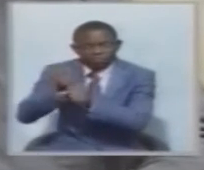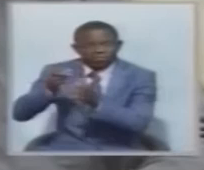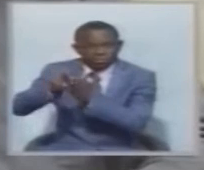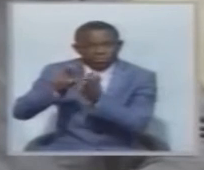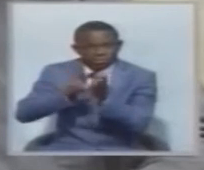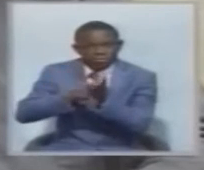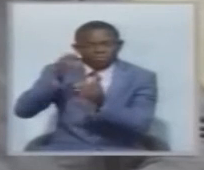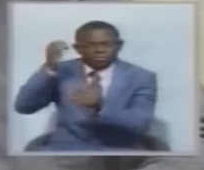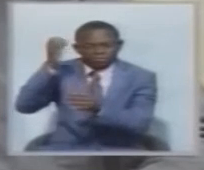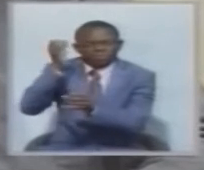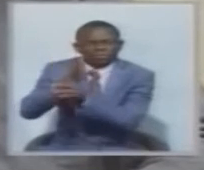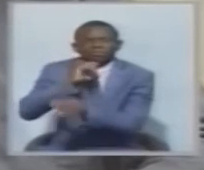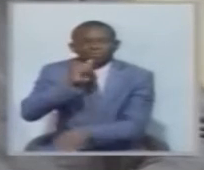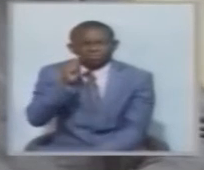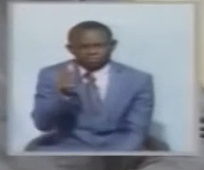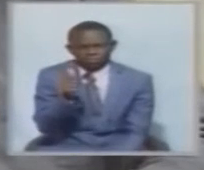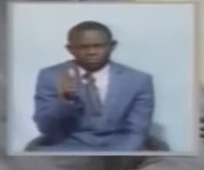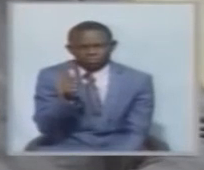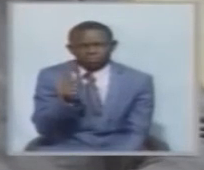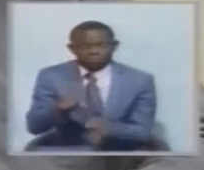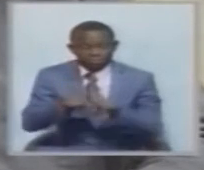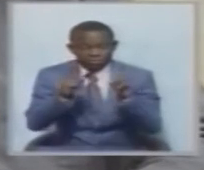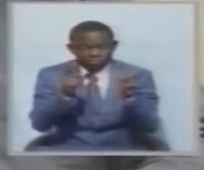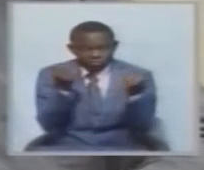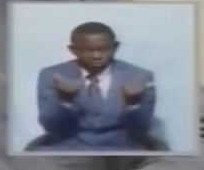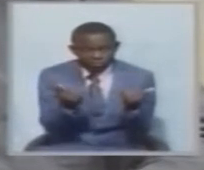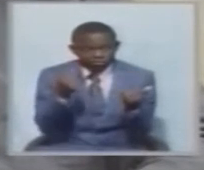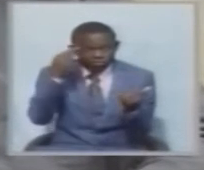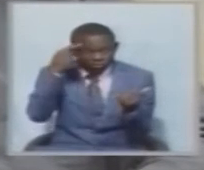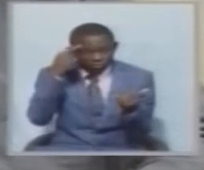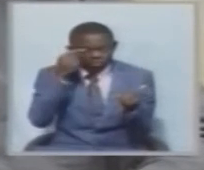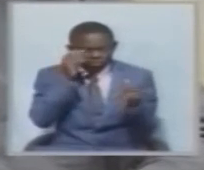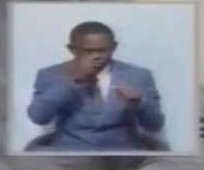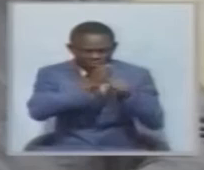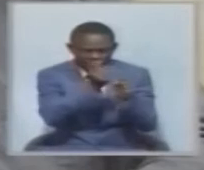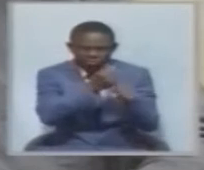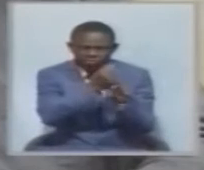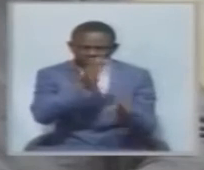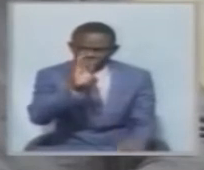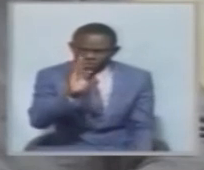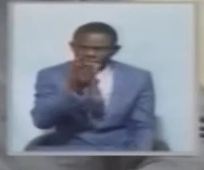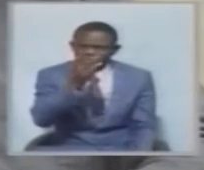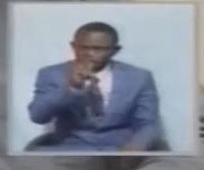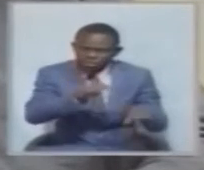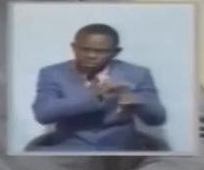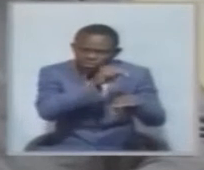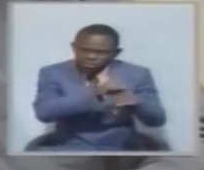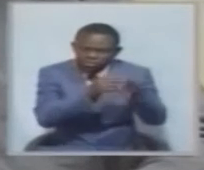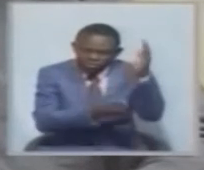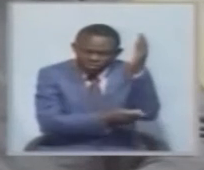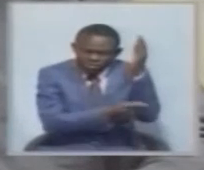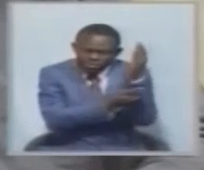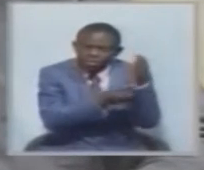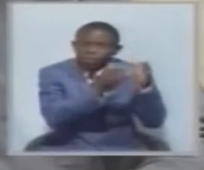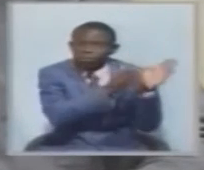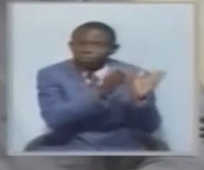government has also been working on the 7th National Development Plan. So I think that report should actually